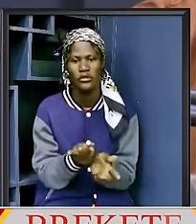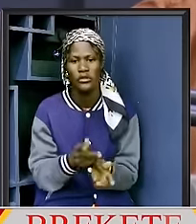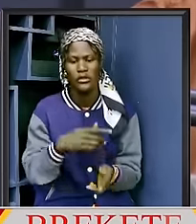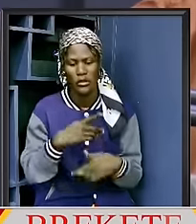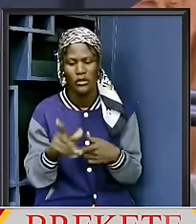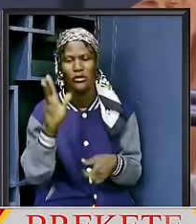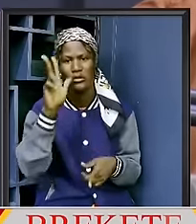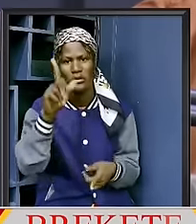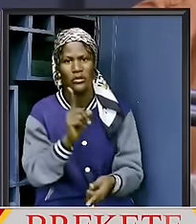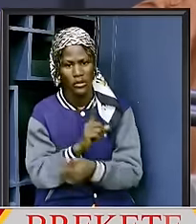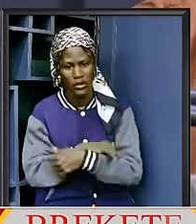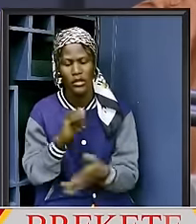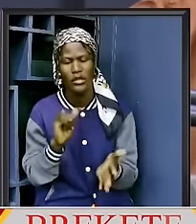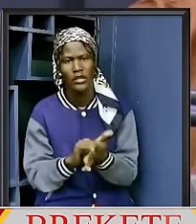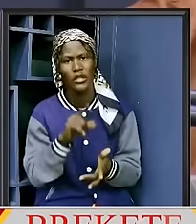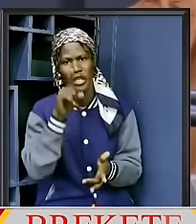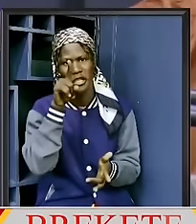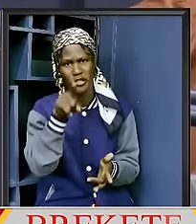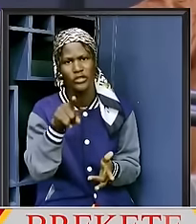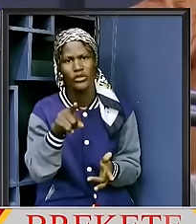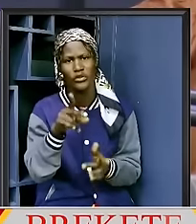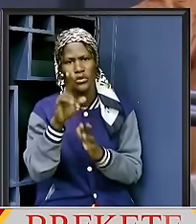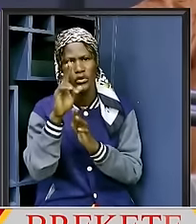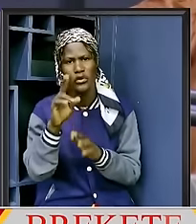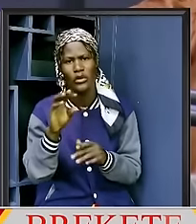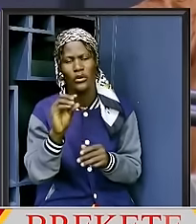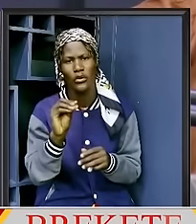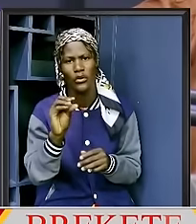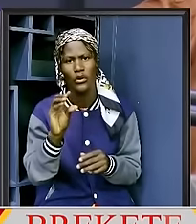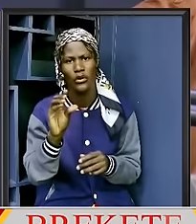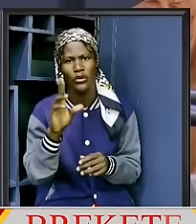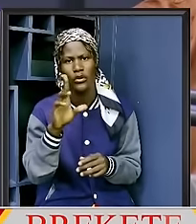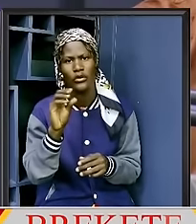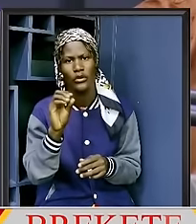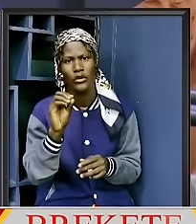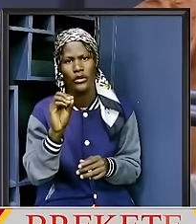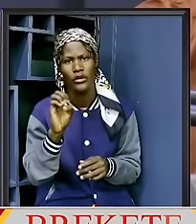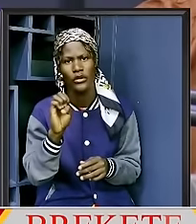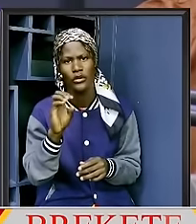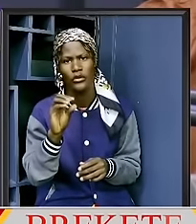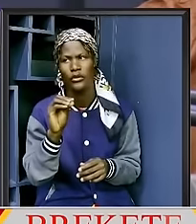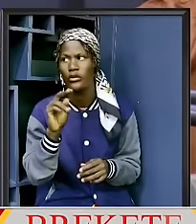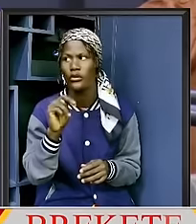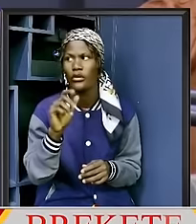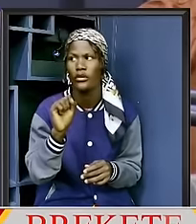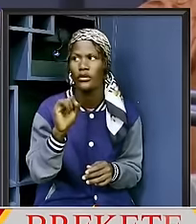3 days. Yes, sir. Where una do reconciliation. Now you and who do that